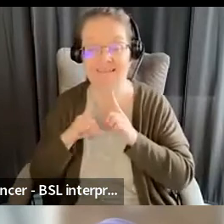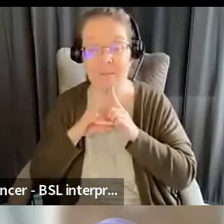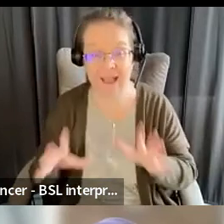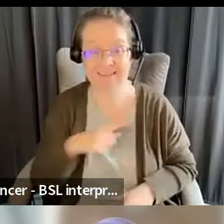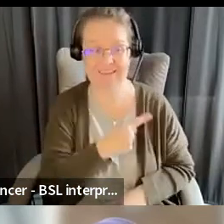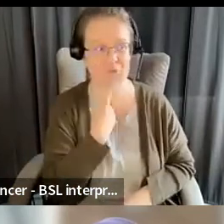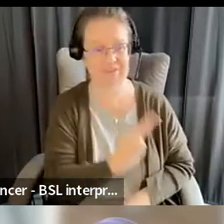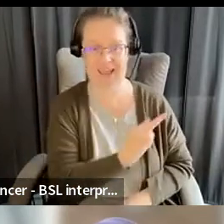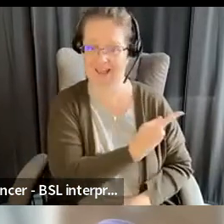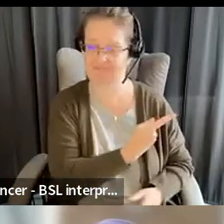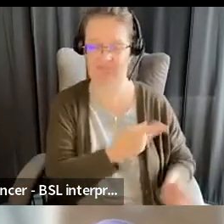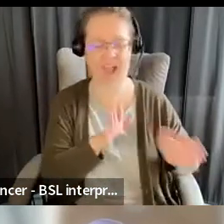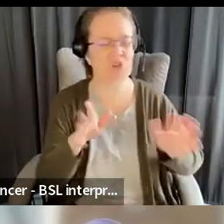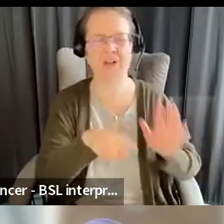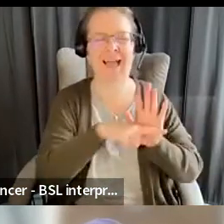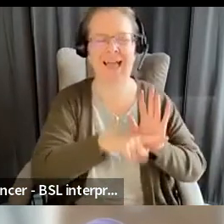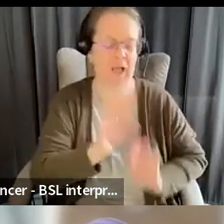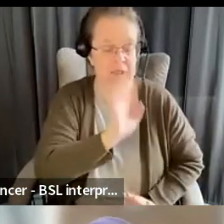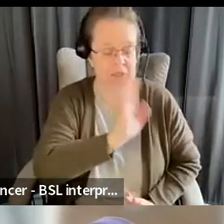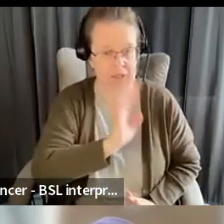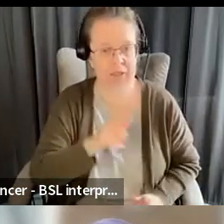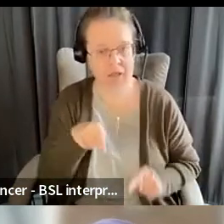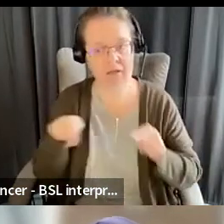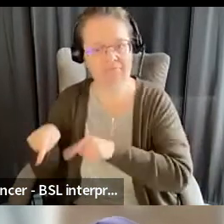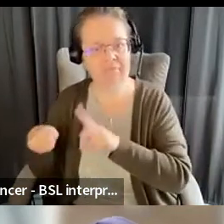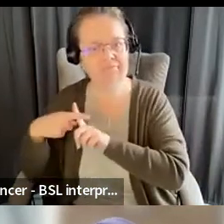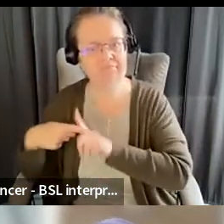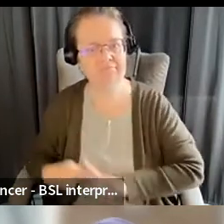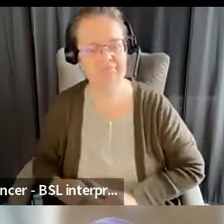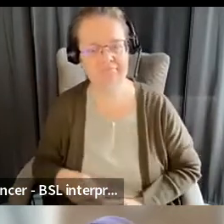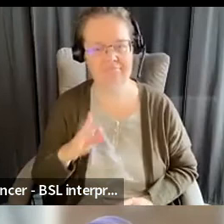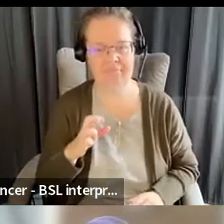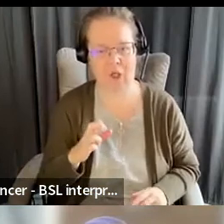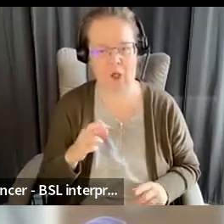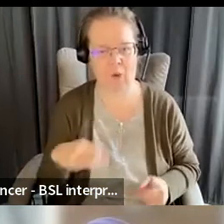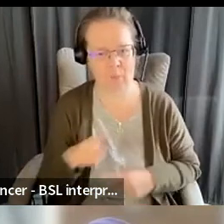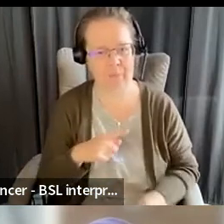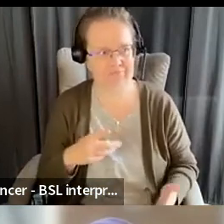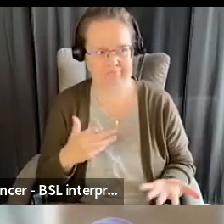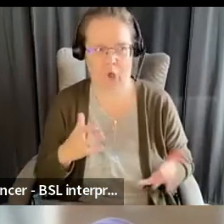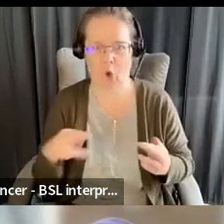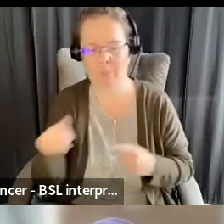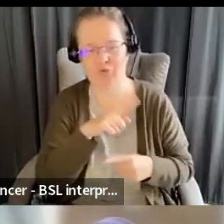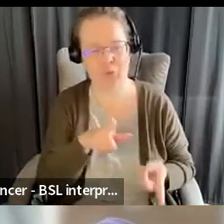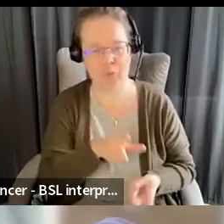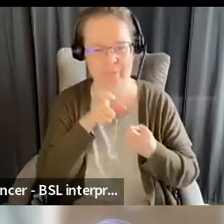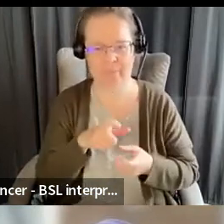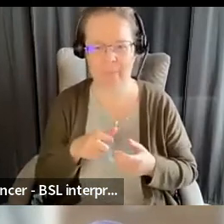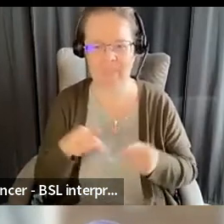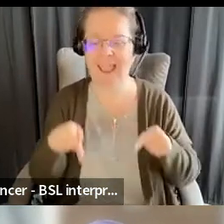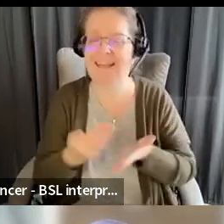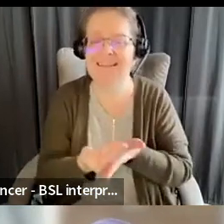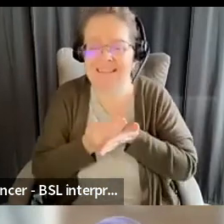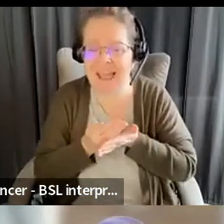say that to you from a professional perspective. So I hope people don't get put off applying, because it's a safe